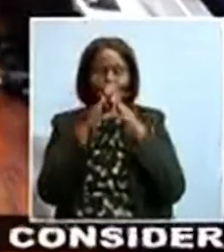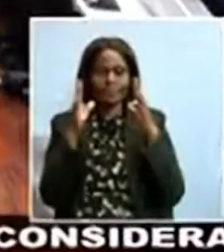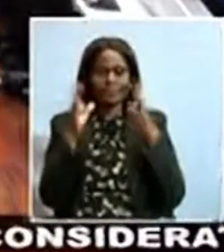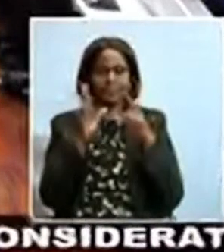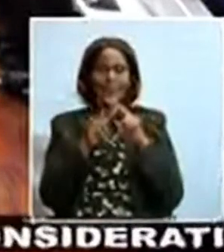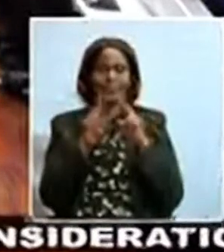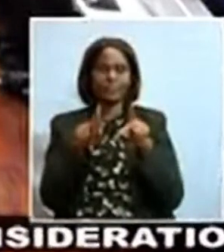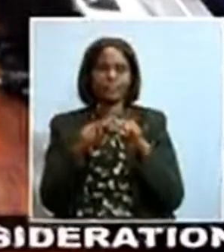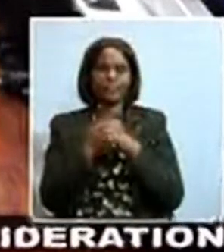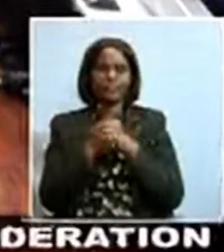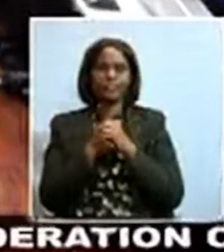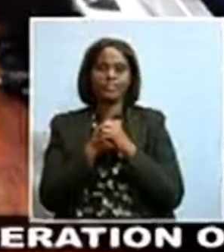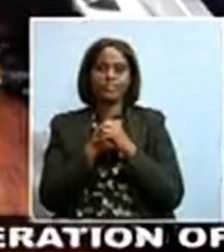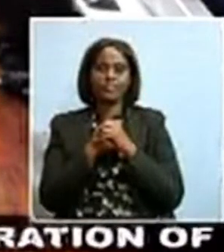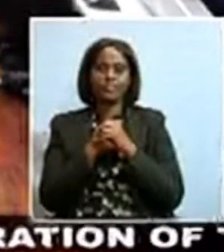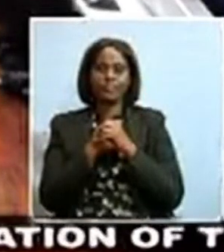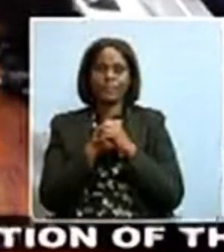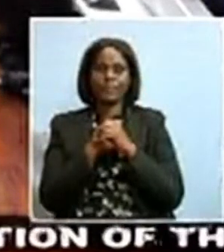Chair.